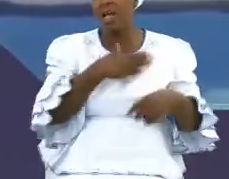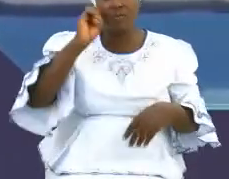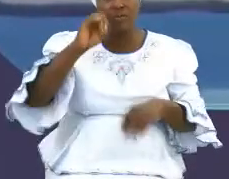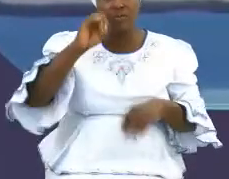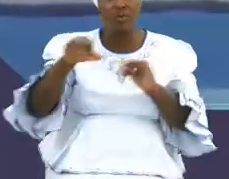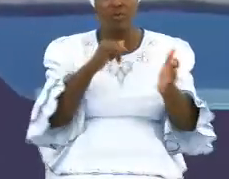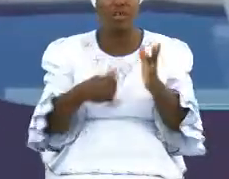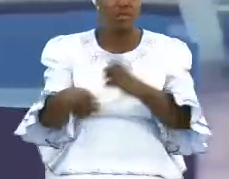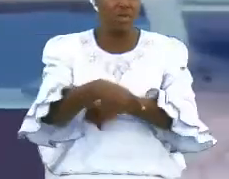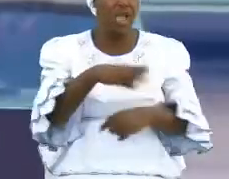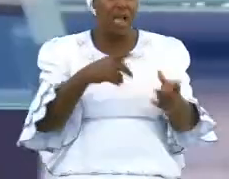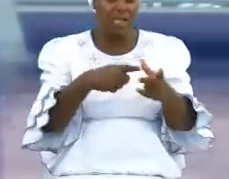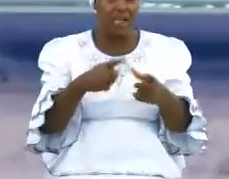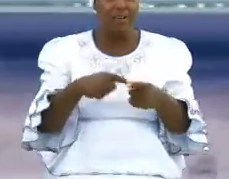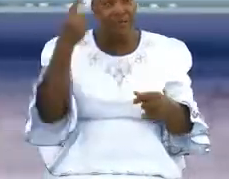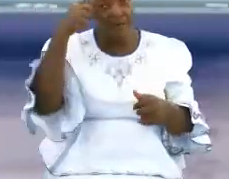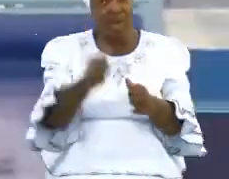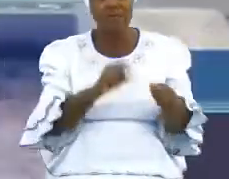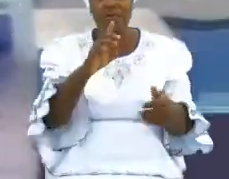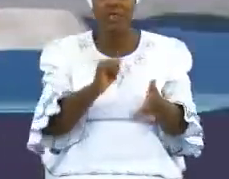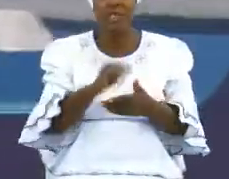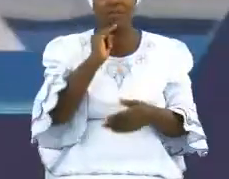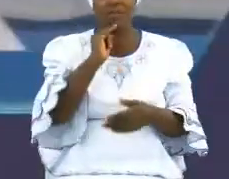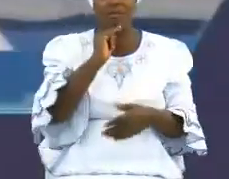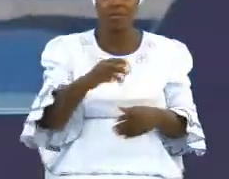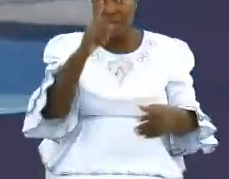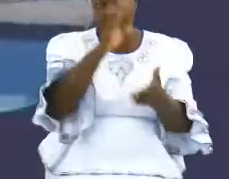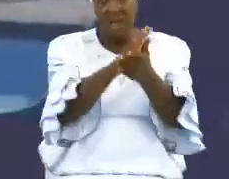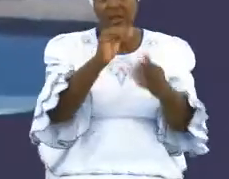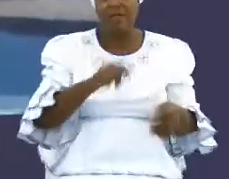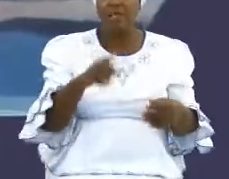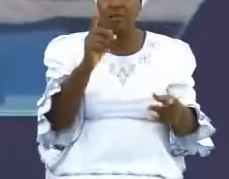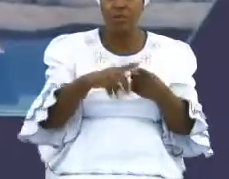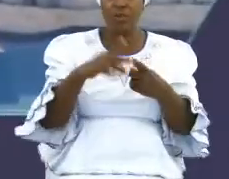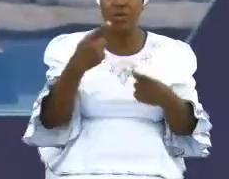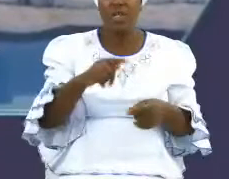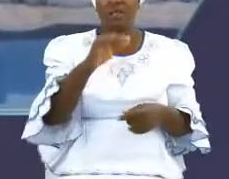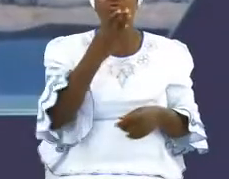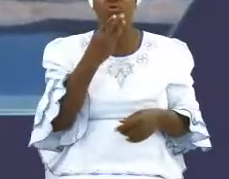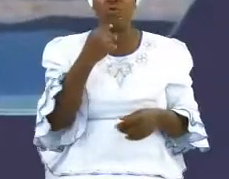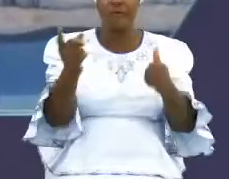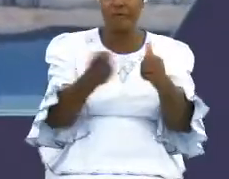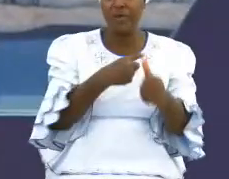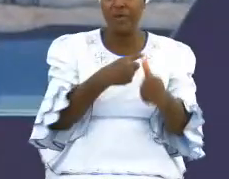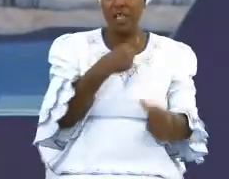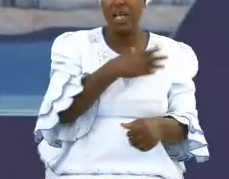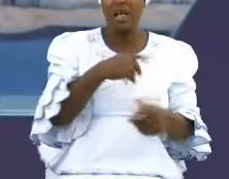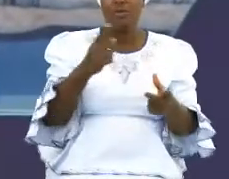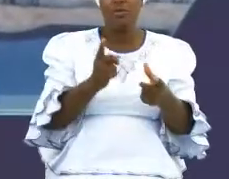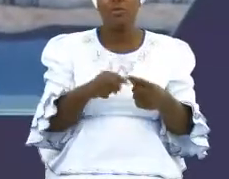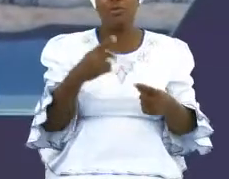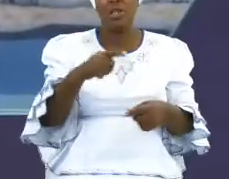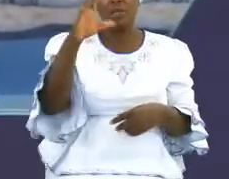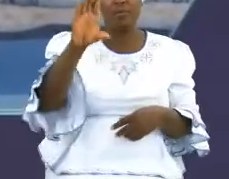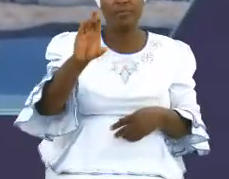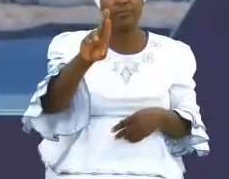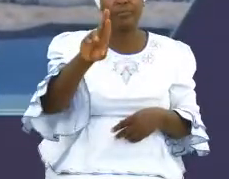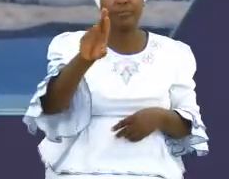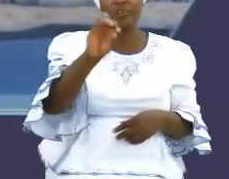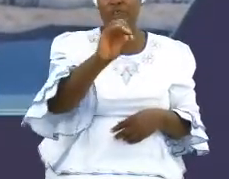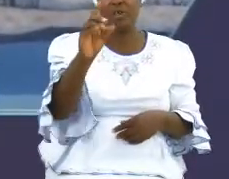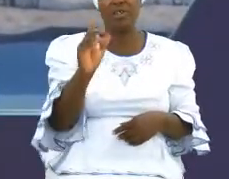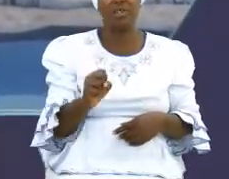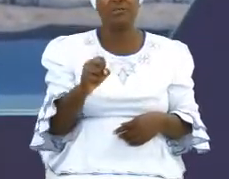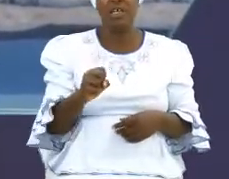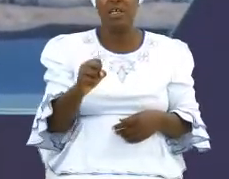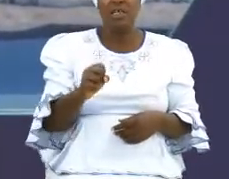that believeth, to the Jew first and also to the Greek. Impartial manifestation